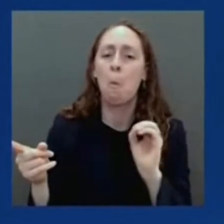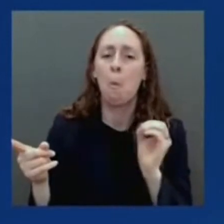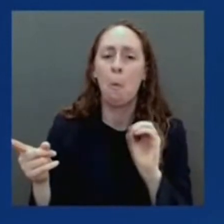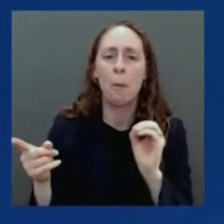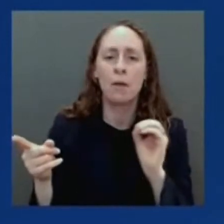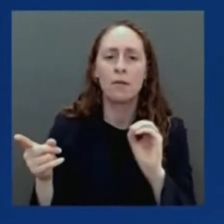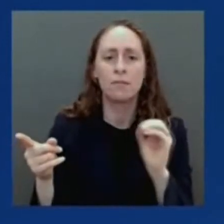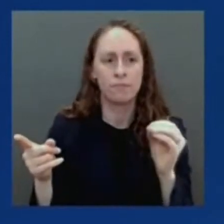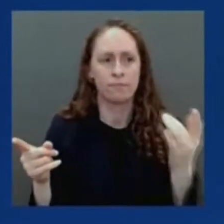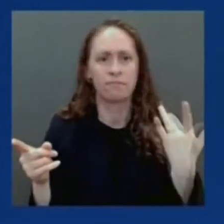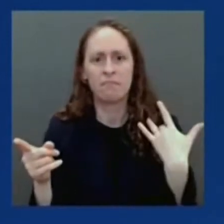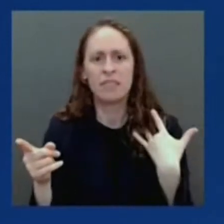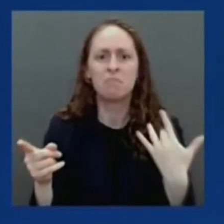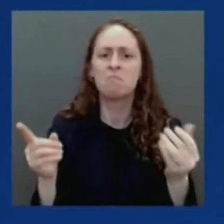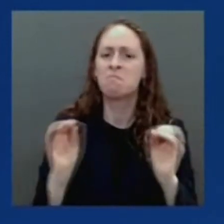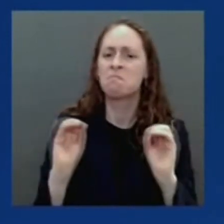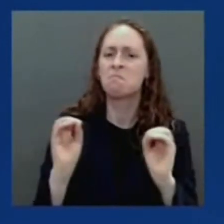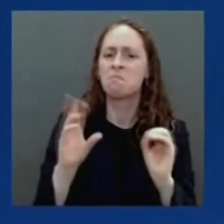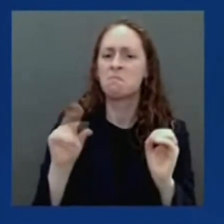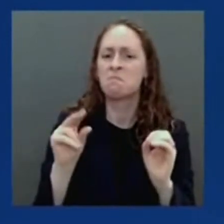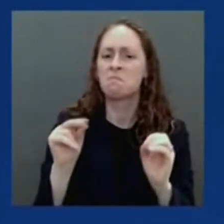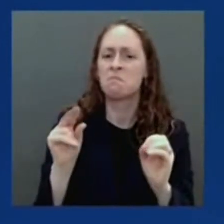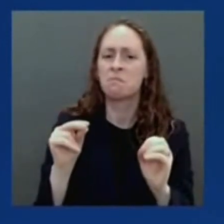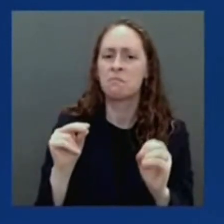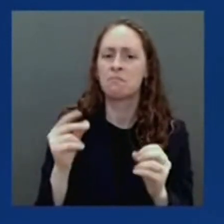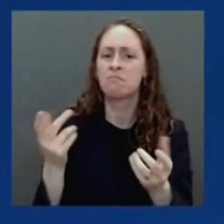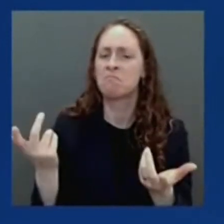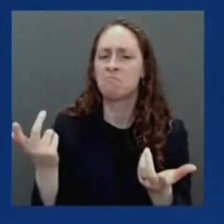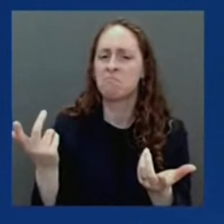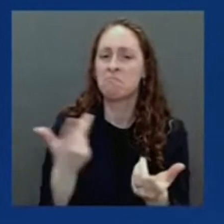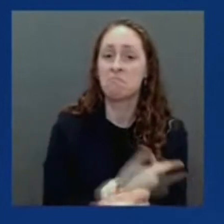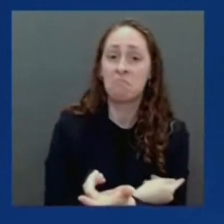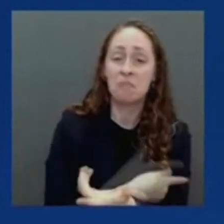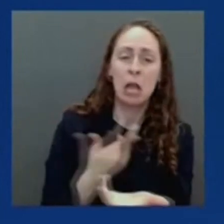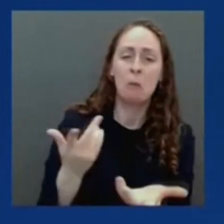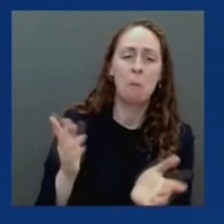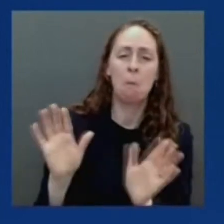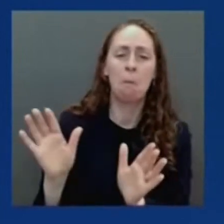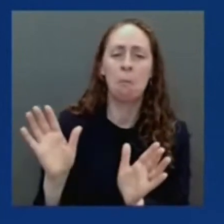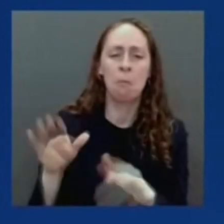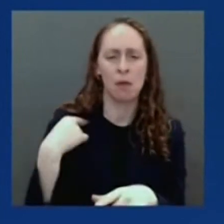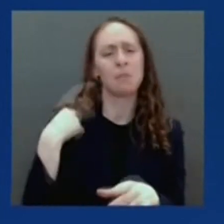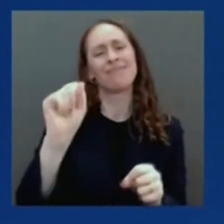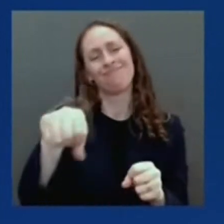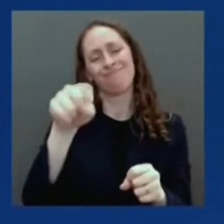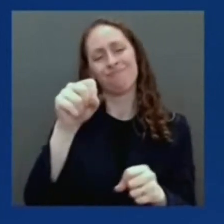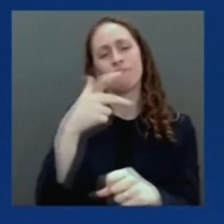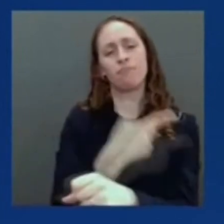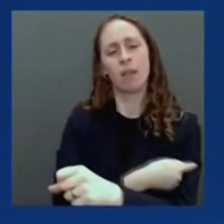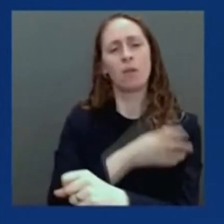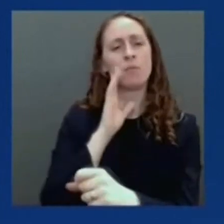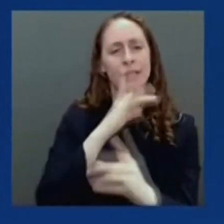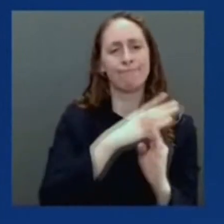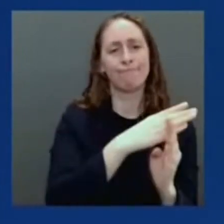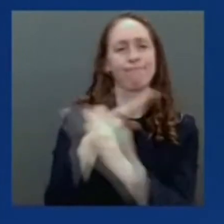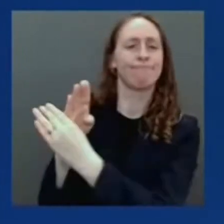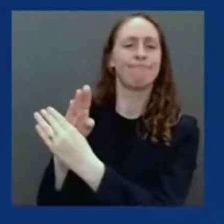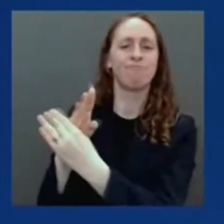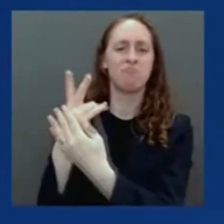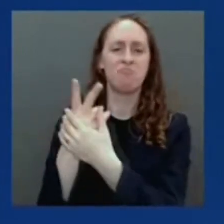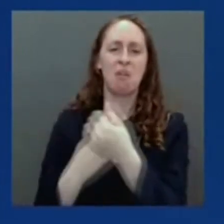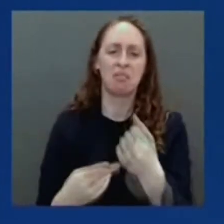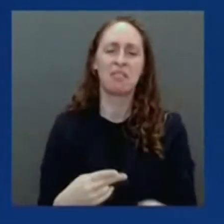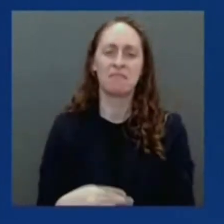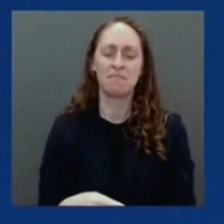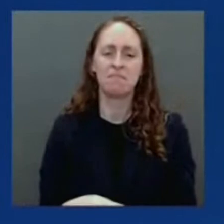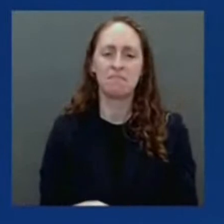that our vaccines will work just like it has with Omicron. So in terms of how we anticipate this will